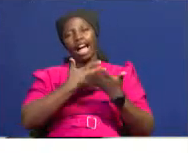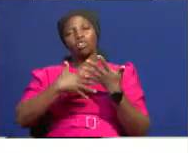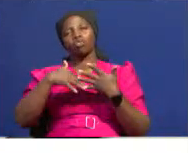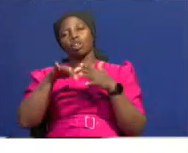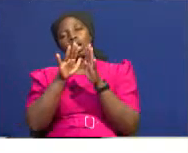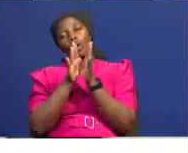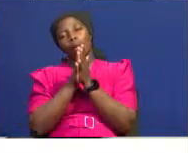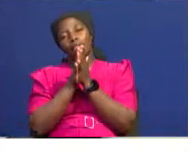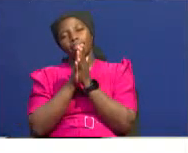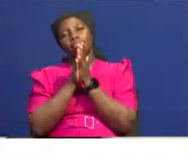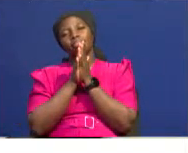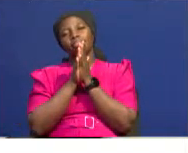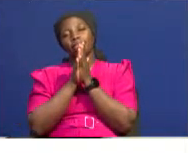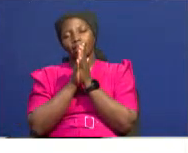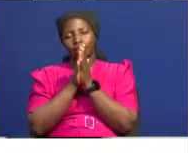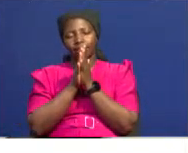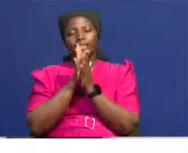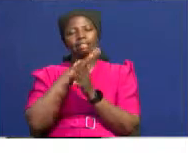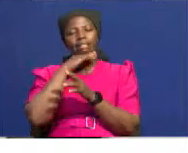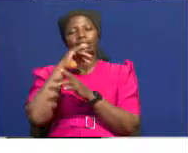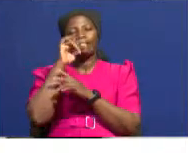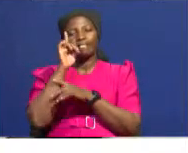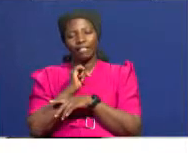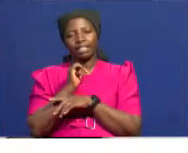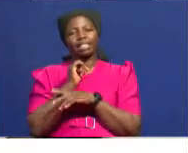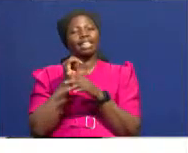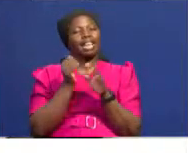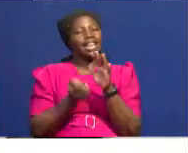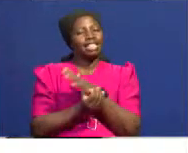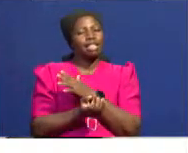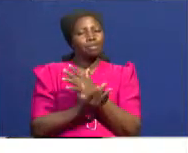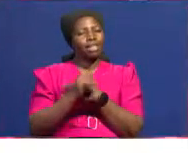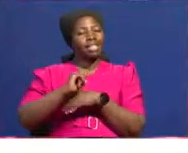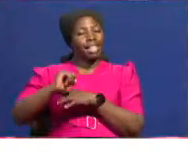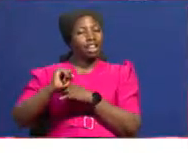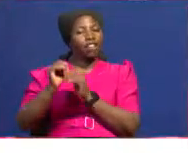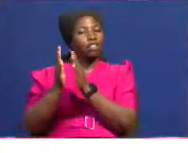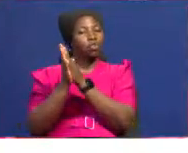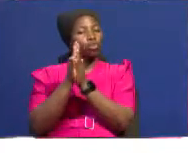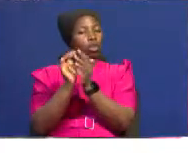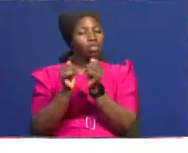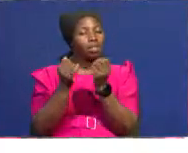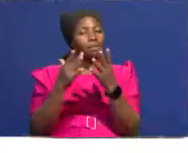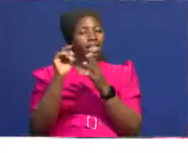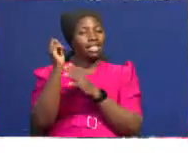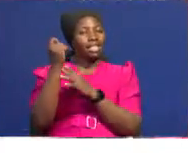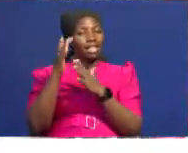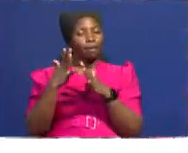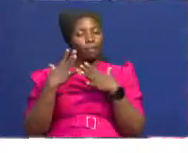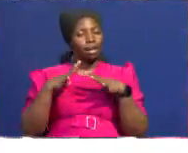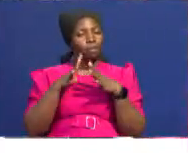Kenyans didn't know until now. Gishuki Washira has the report.